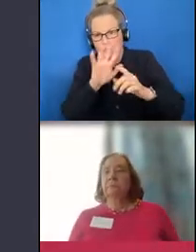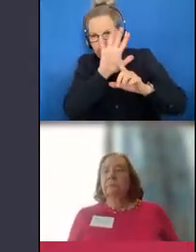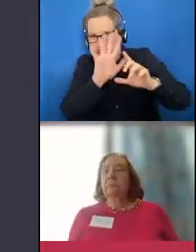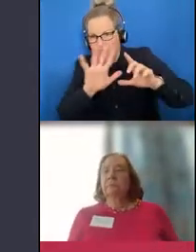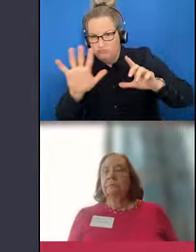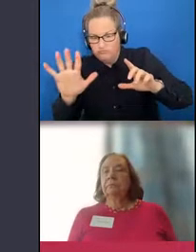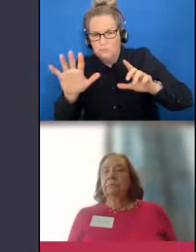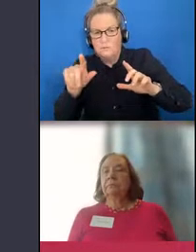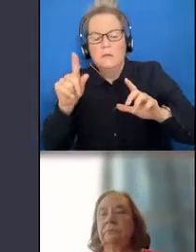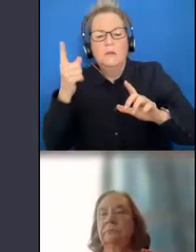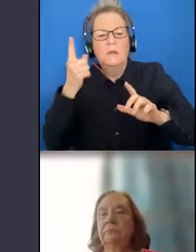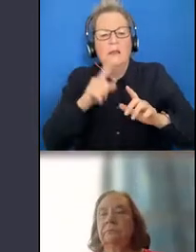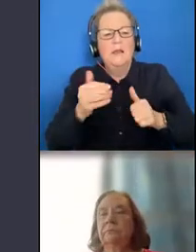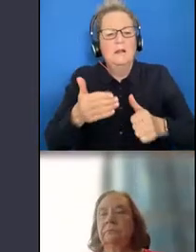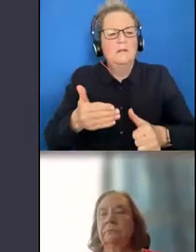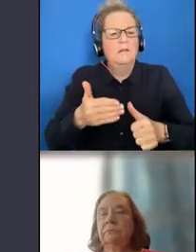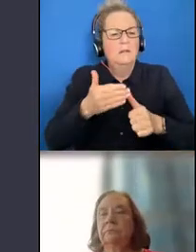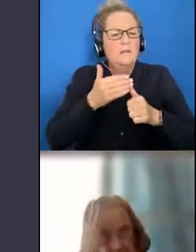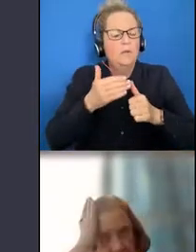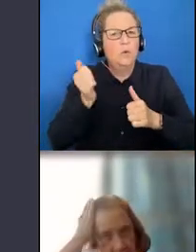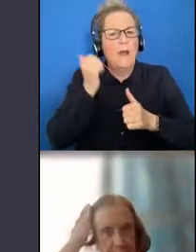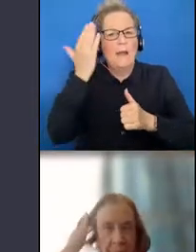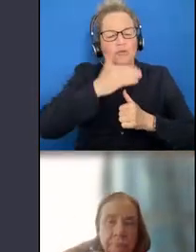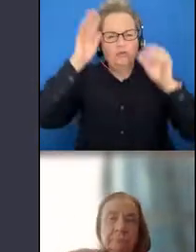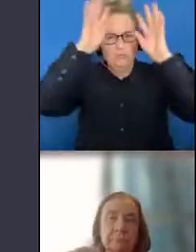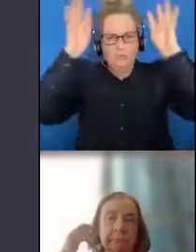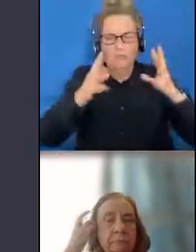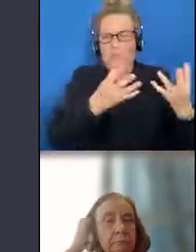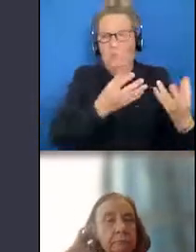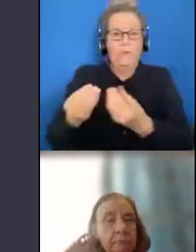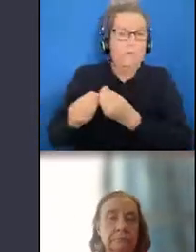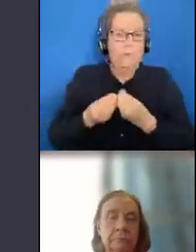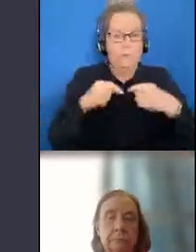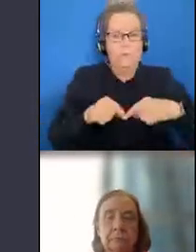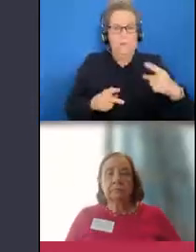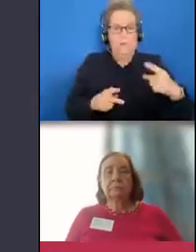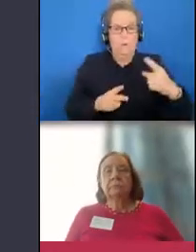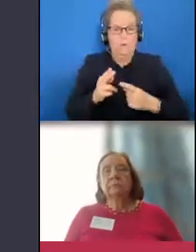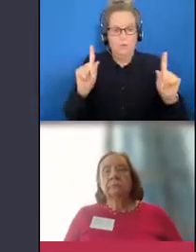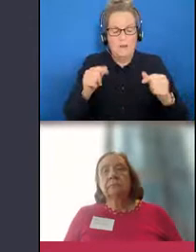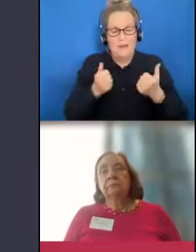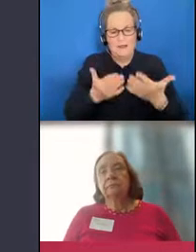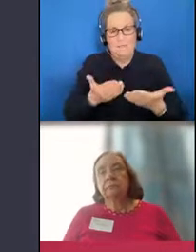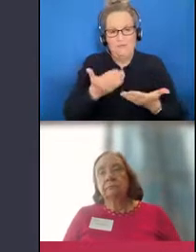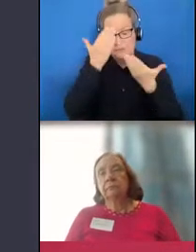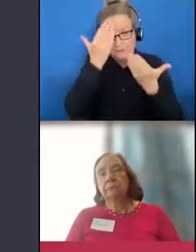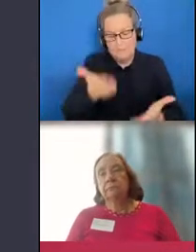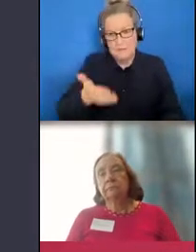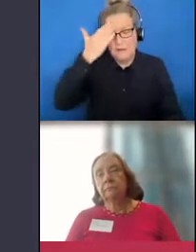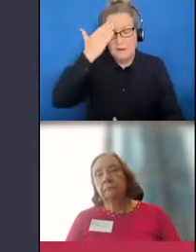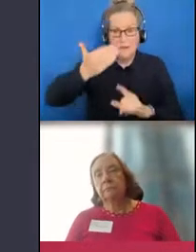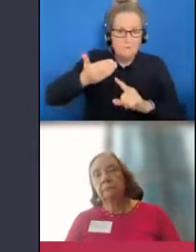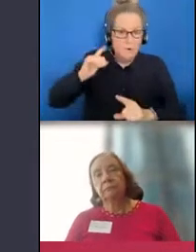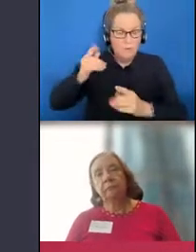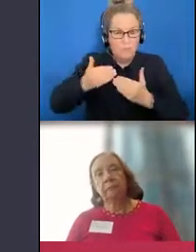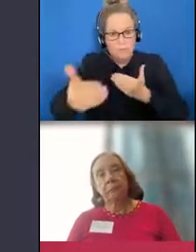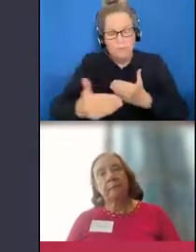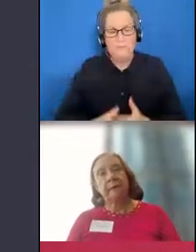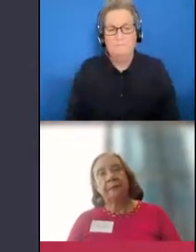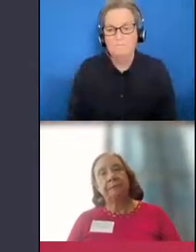and Torres Strait Islander people joining the launch today. I pay my respects to elders past, present